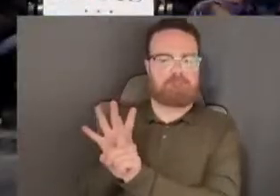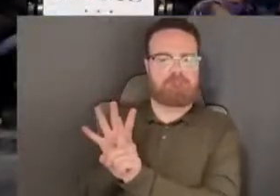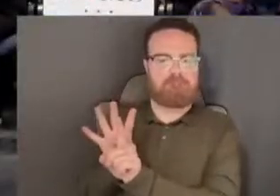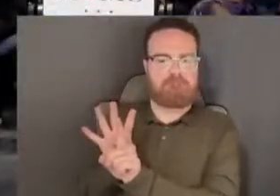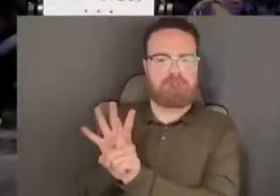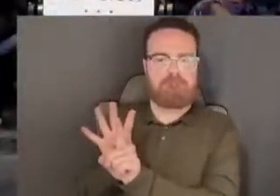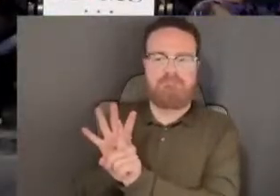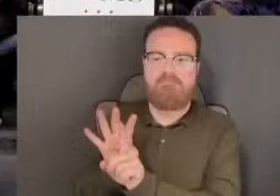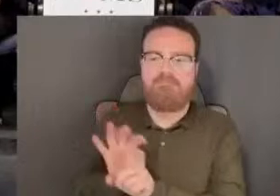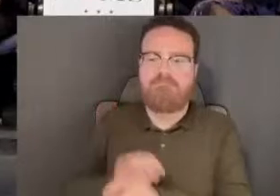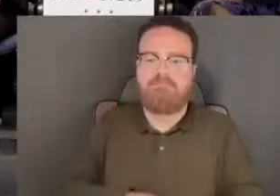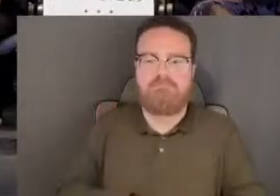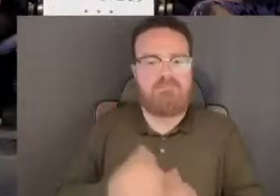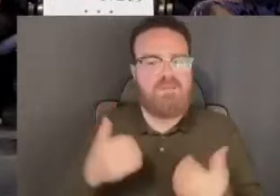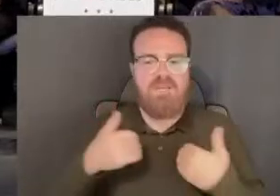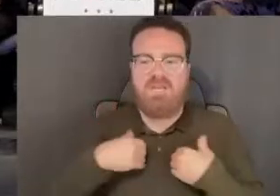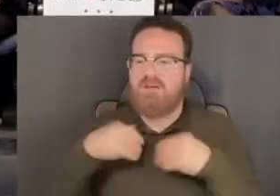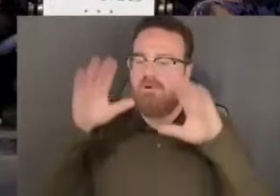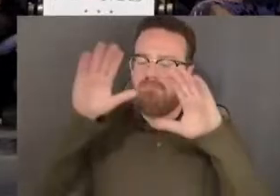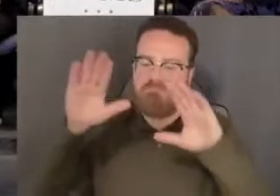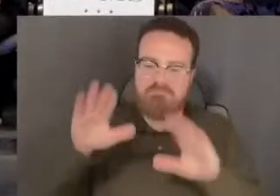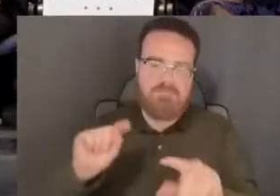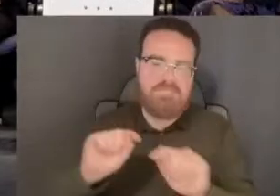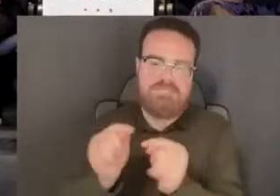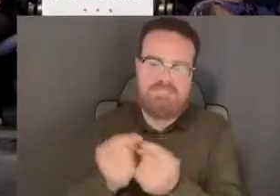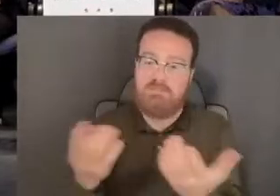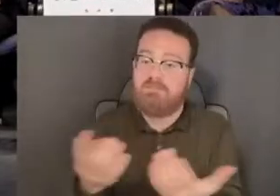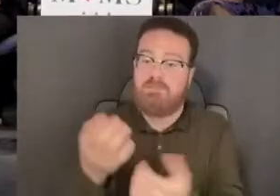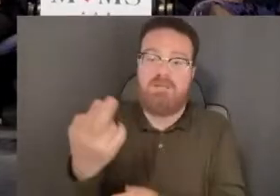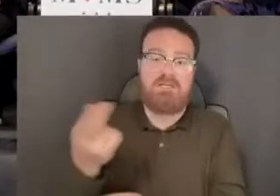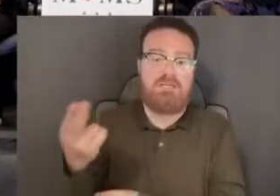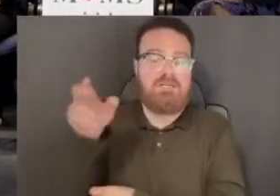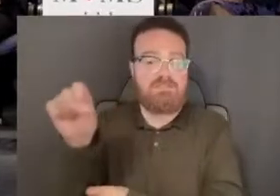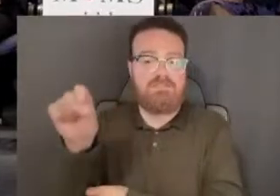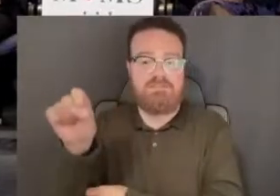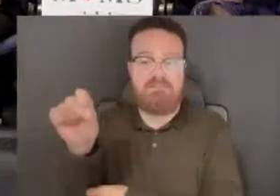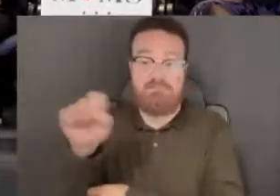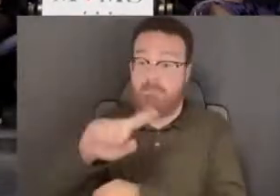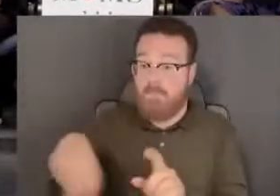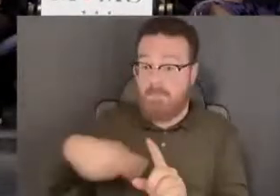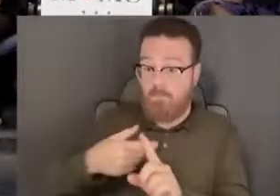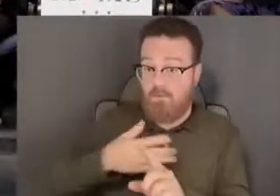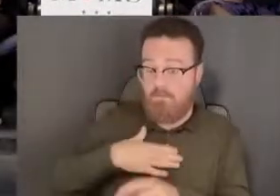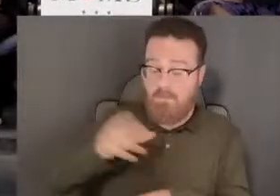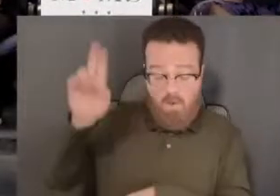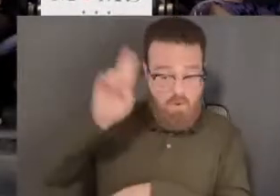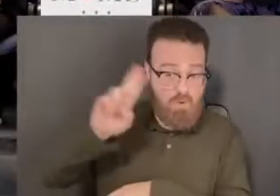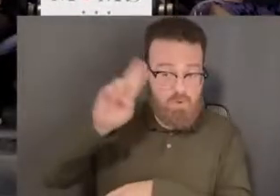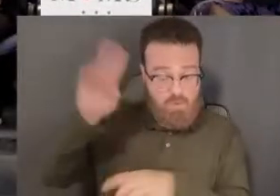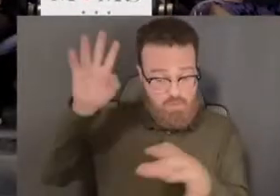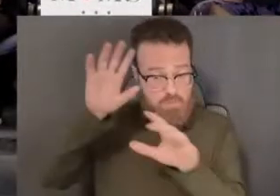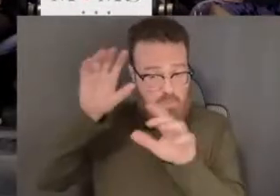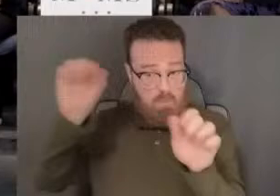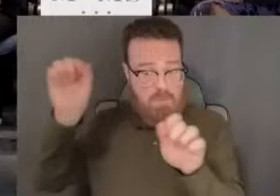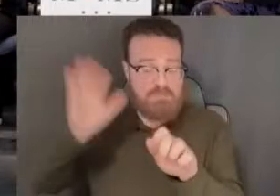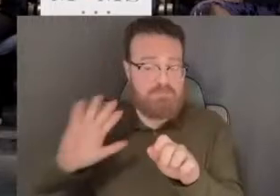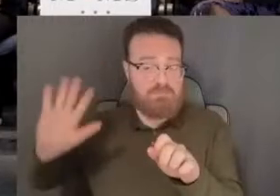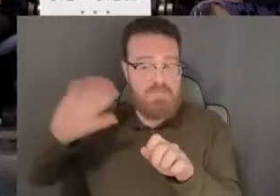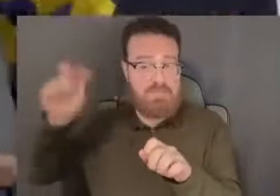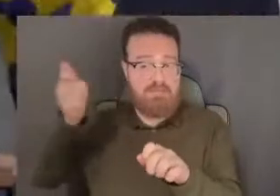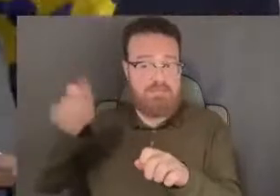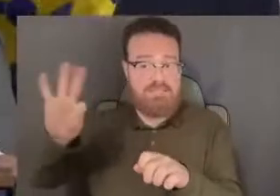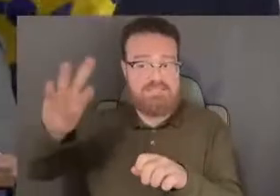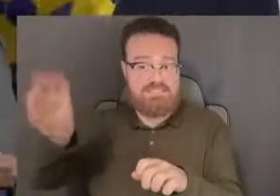We have an amazing team at HHS. When my uncle was president in the 1960s, we had the healthiest people in the